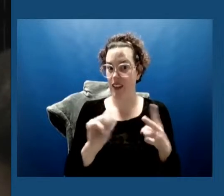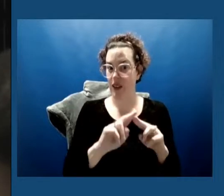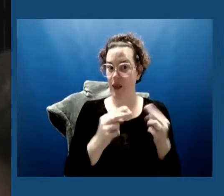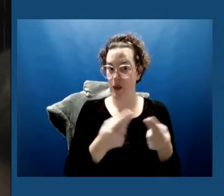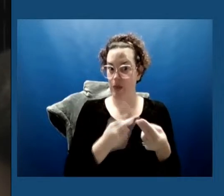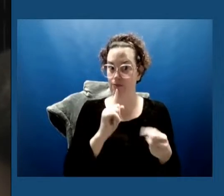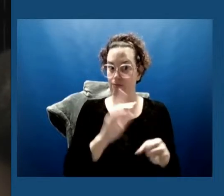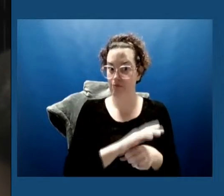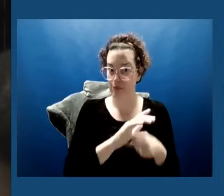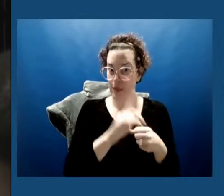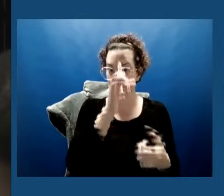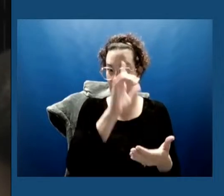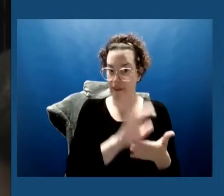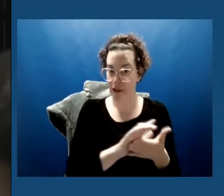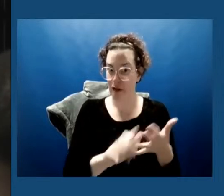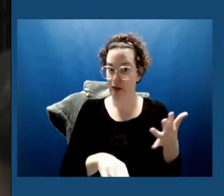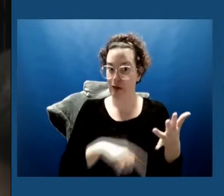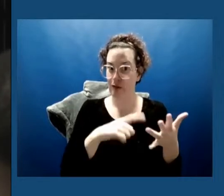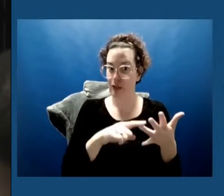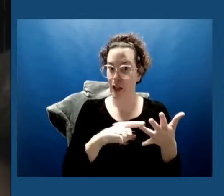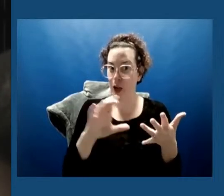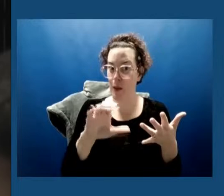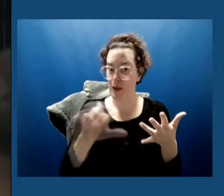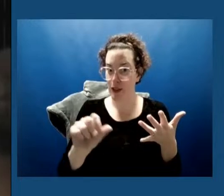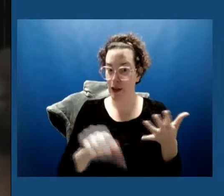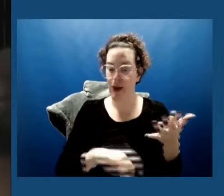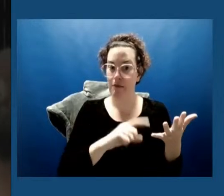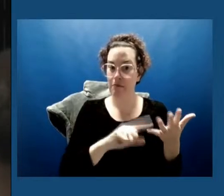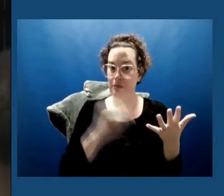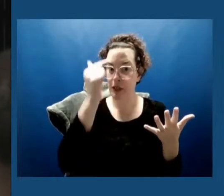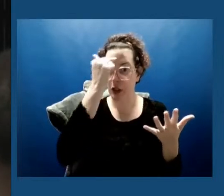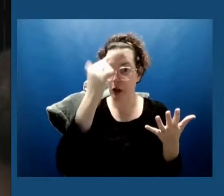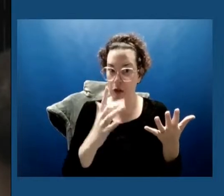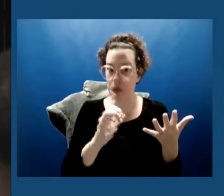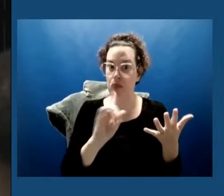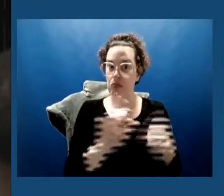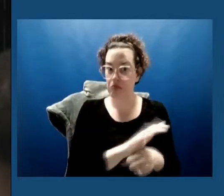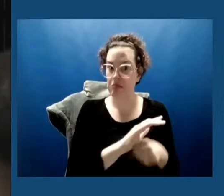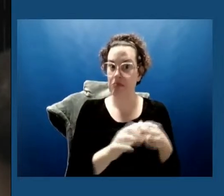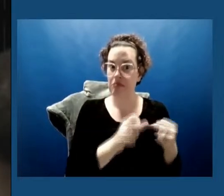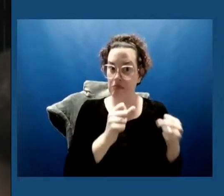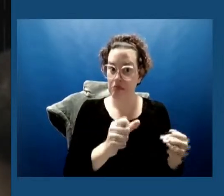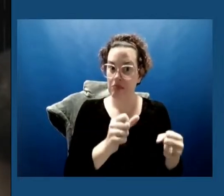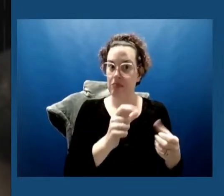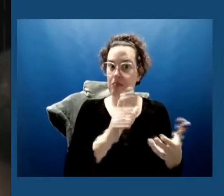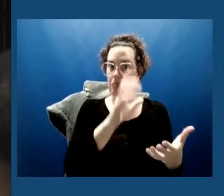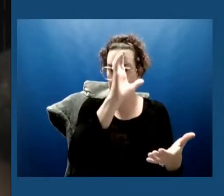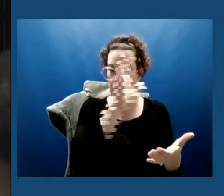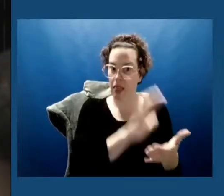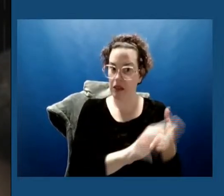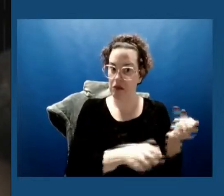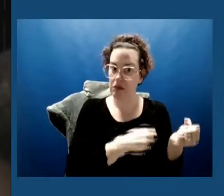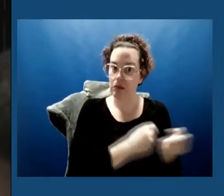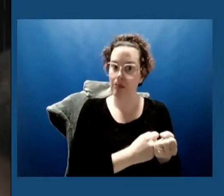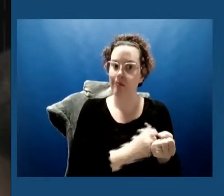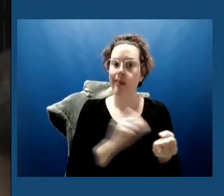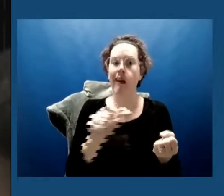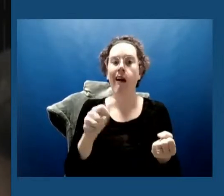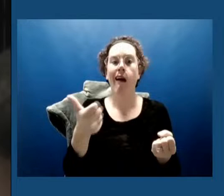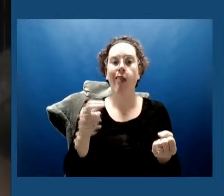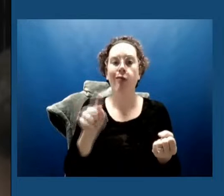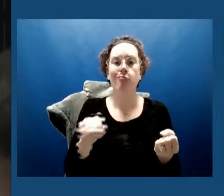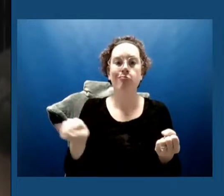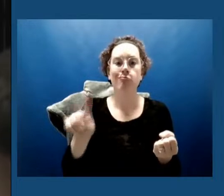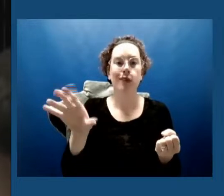the governor, true believers. What do we do with the other semiconductor companies? So one of the things